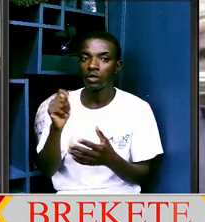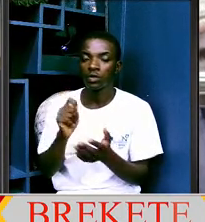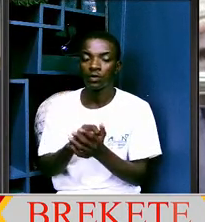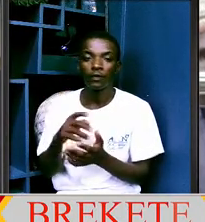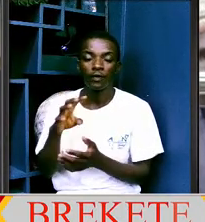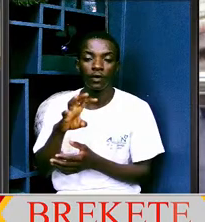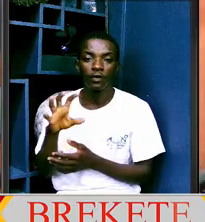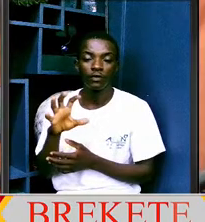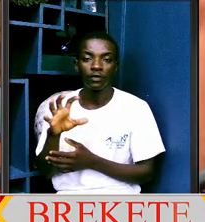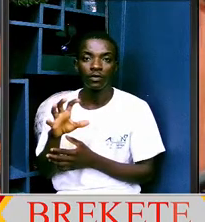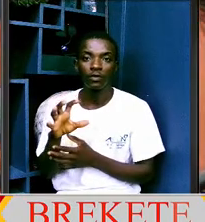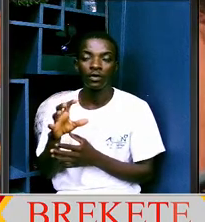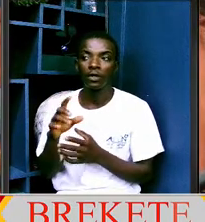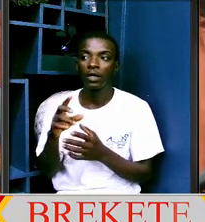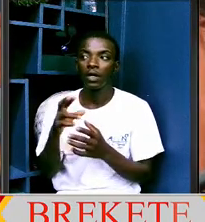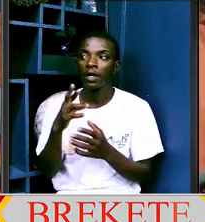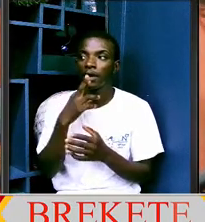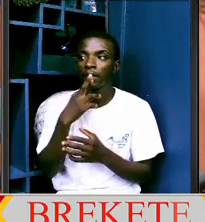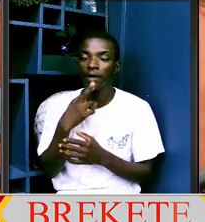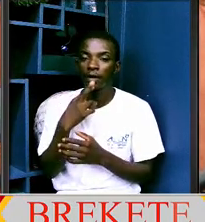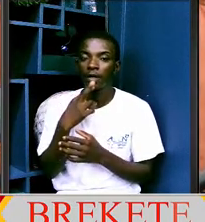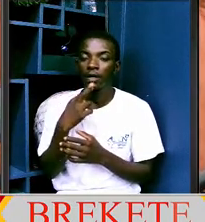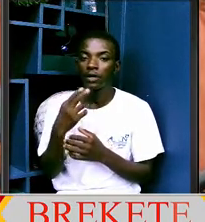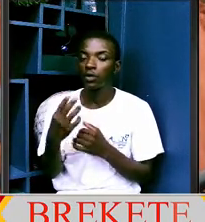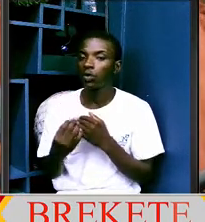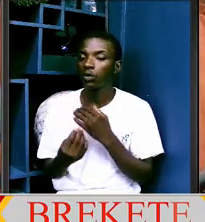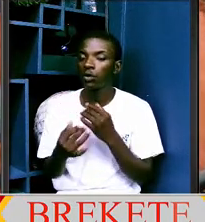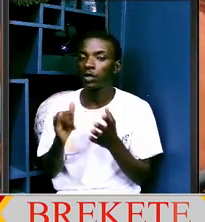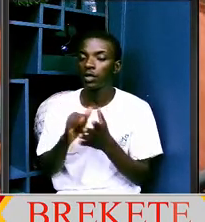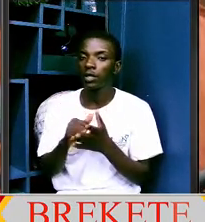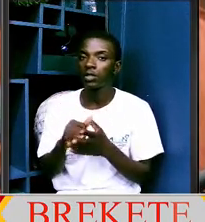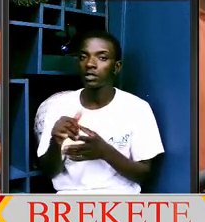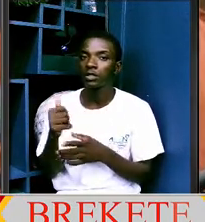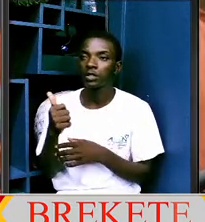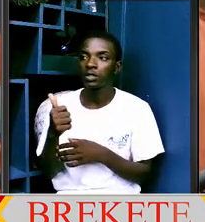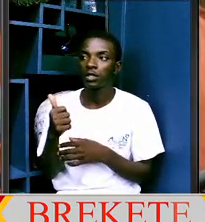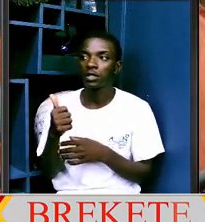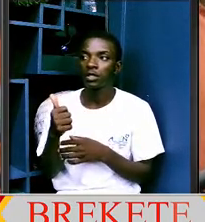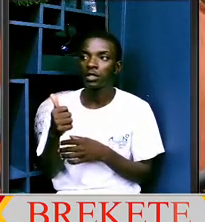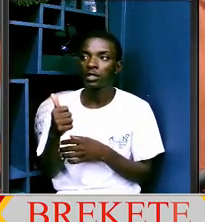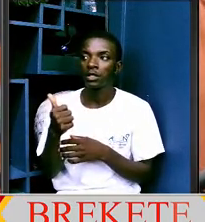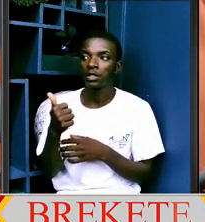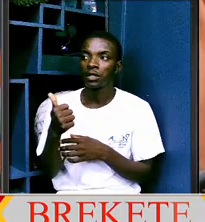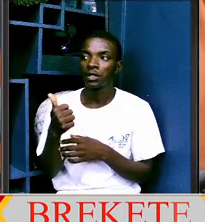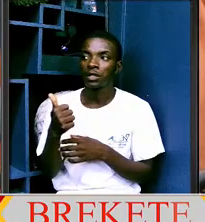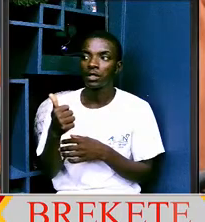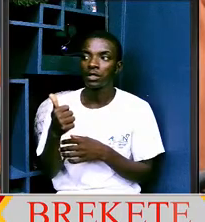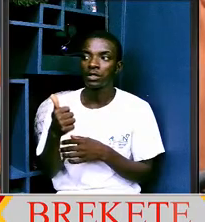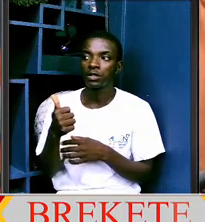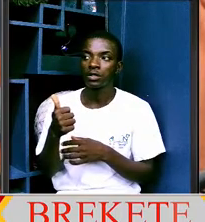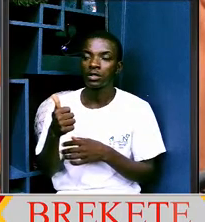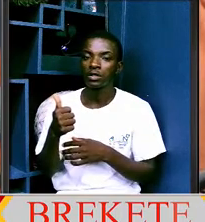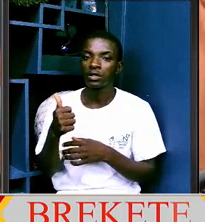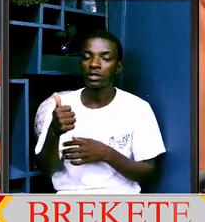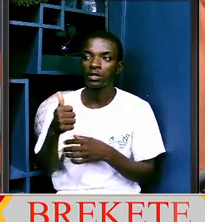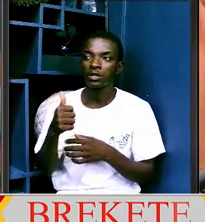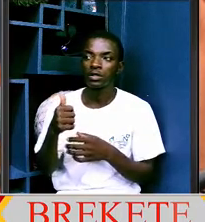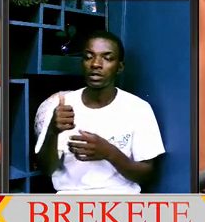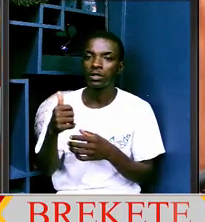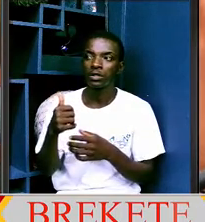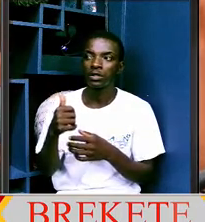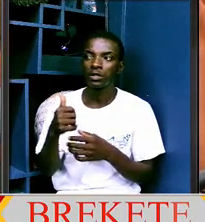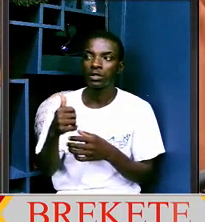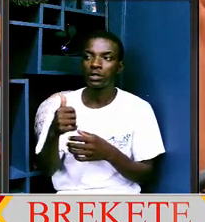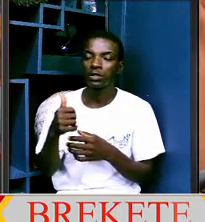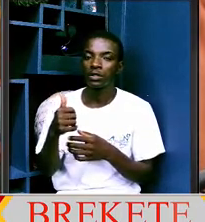Wait. Red oil. Yes, sir. Where now they buy 10 liter before? The 10 liter, the jerrycan only 10 liter before